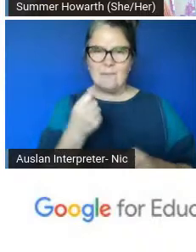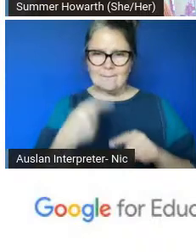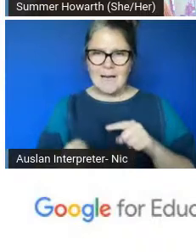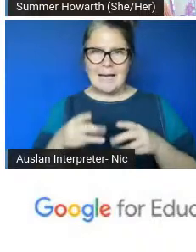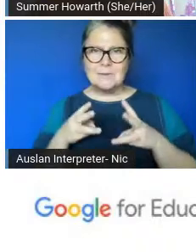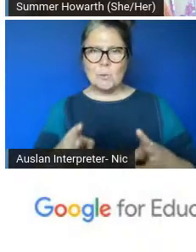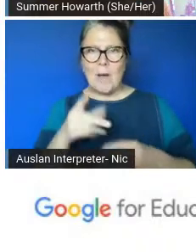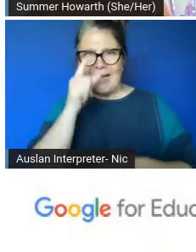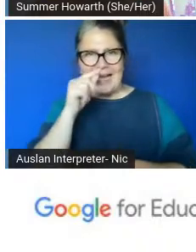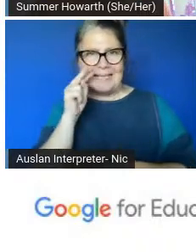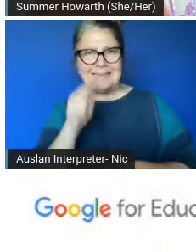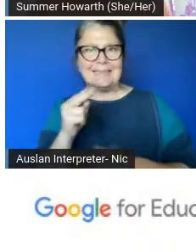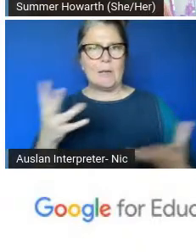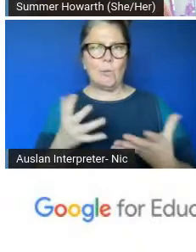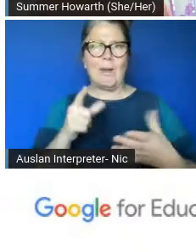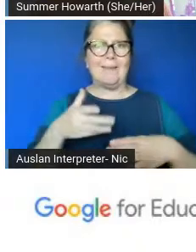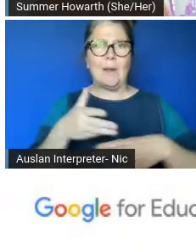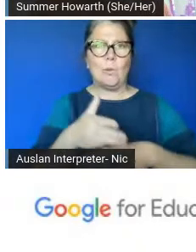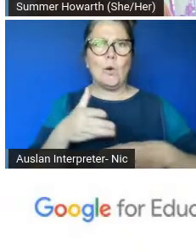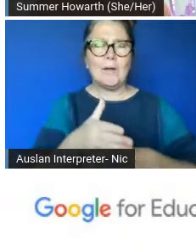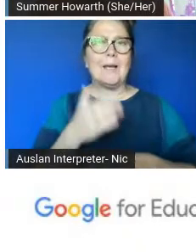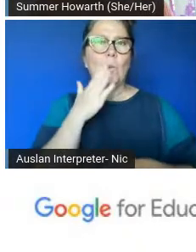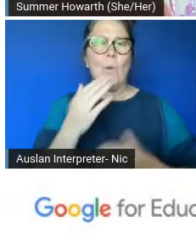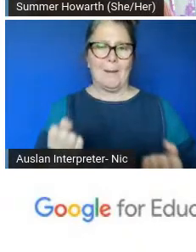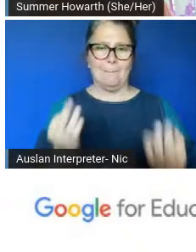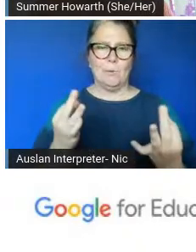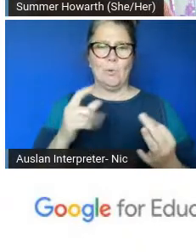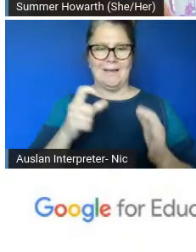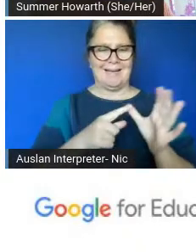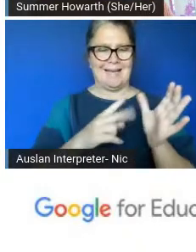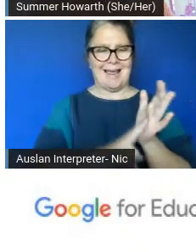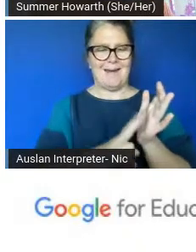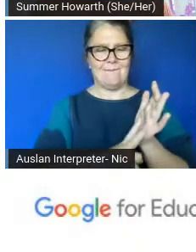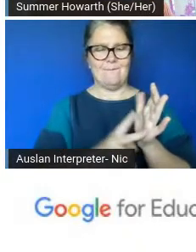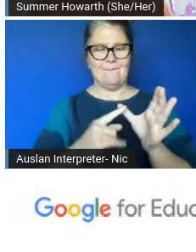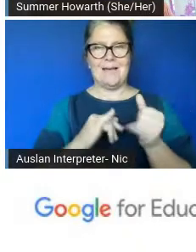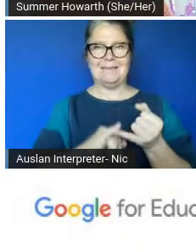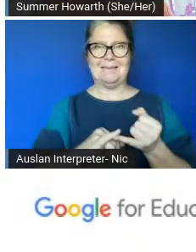are working when you don't have a Kanban board?